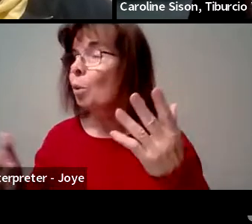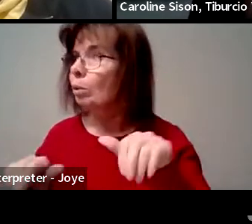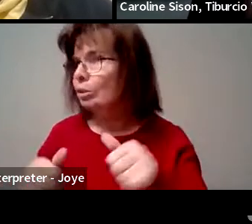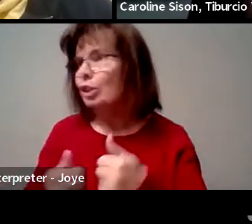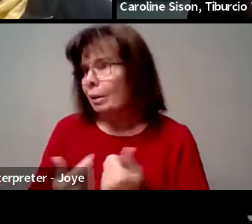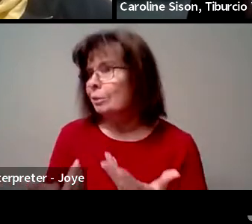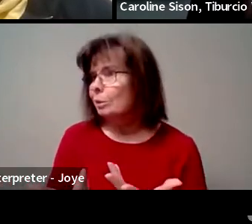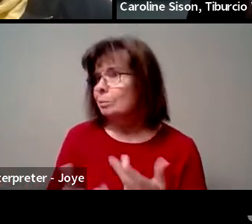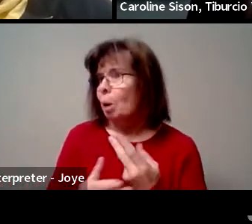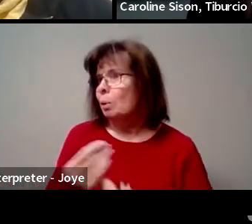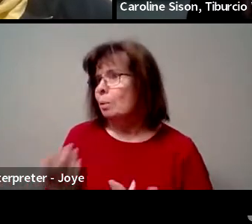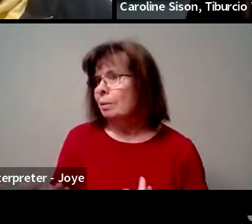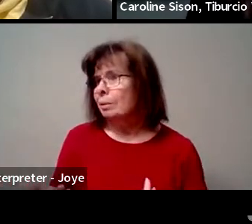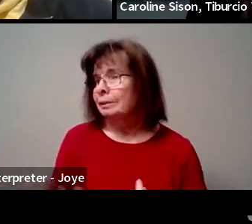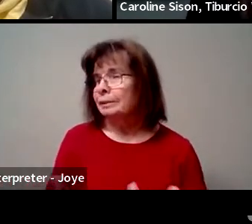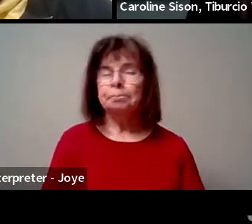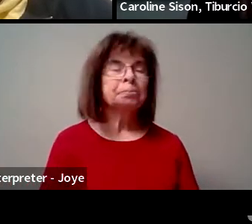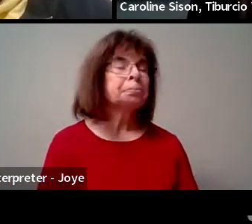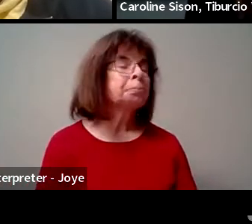challenges?